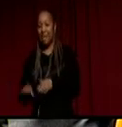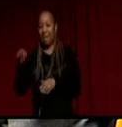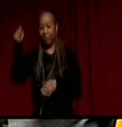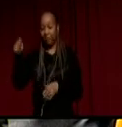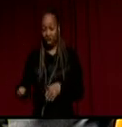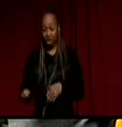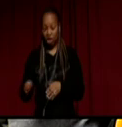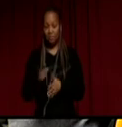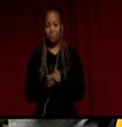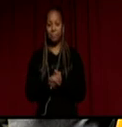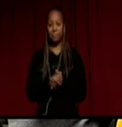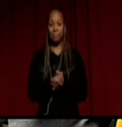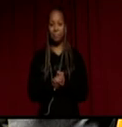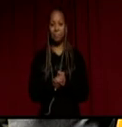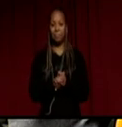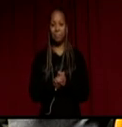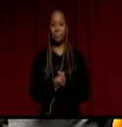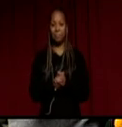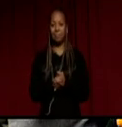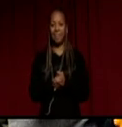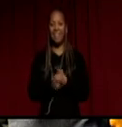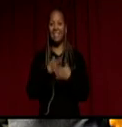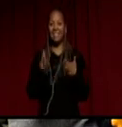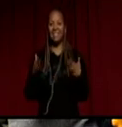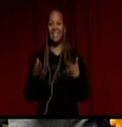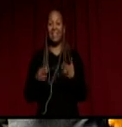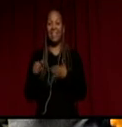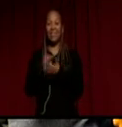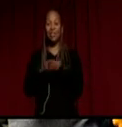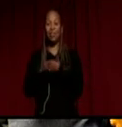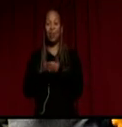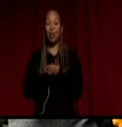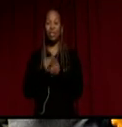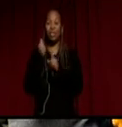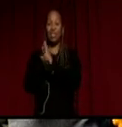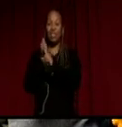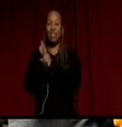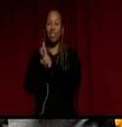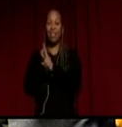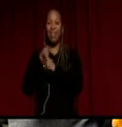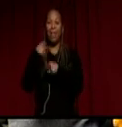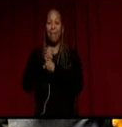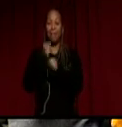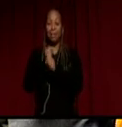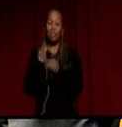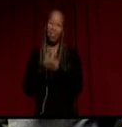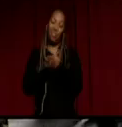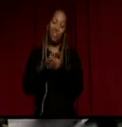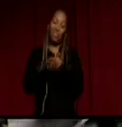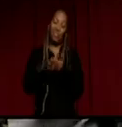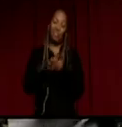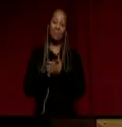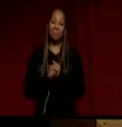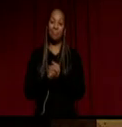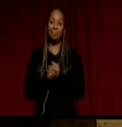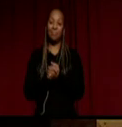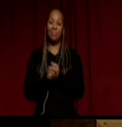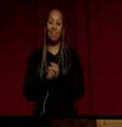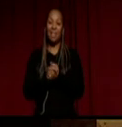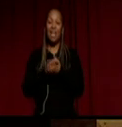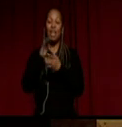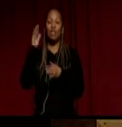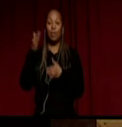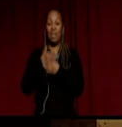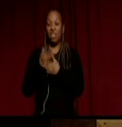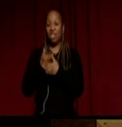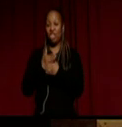flush it away. Wow. So that's the thing, that just to wash yourself, make sure you're keeping yourself clean. Don't forget to hit the share